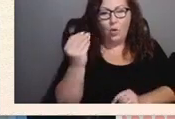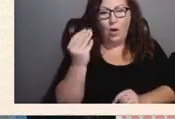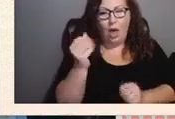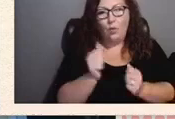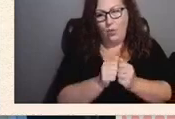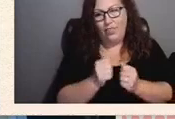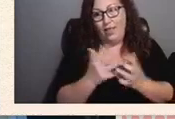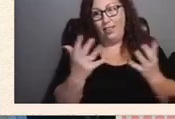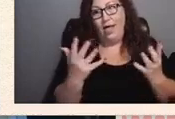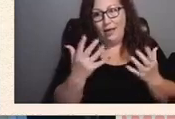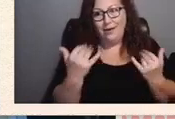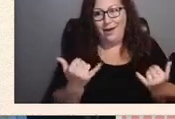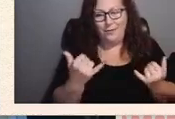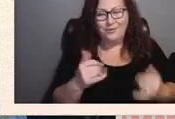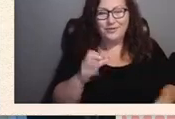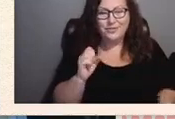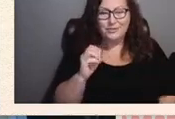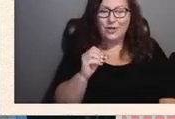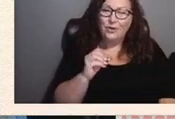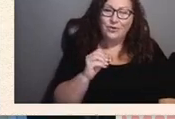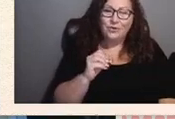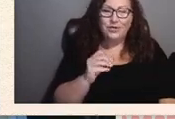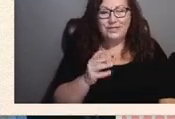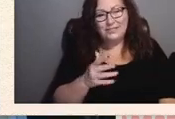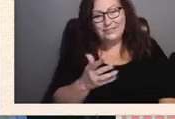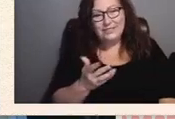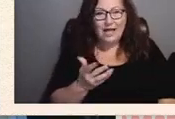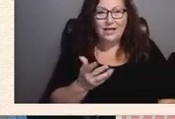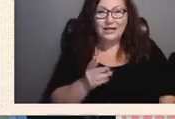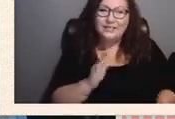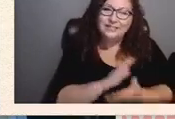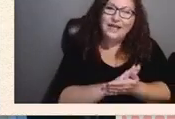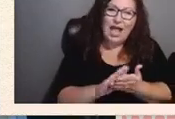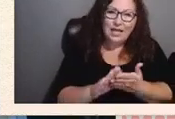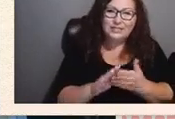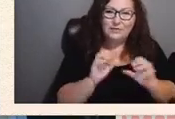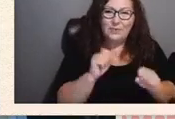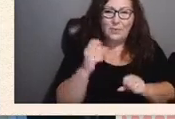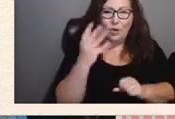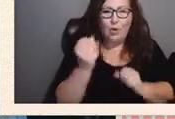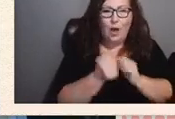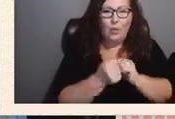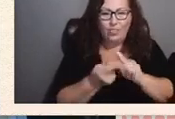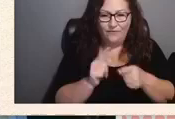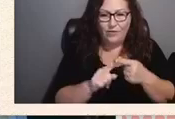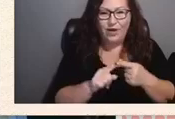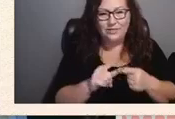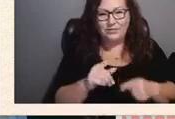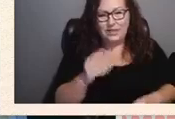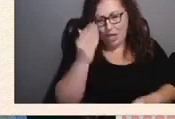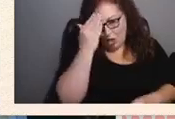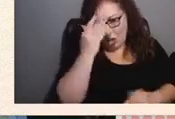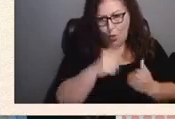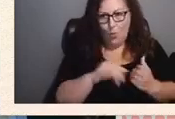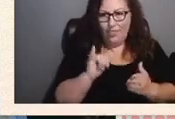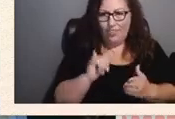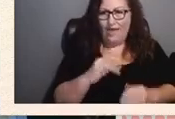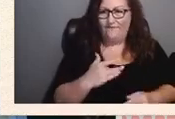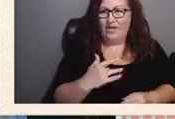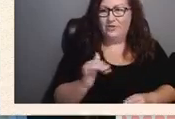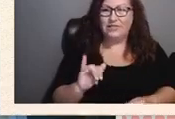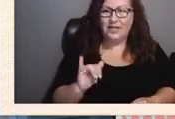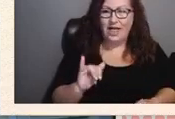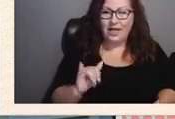So it's kind of nice to be able to go out with friends and to know what that feels like.